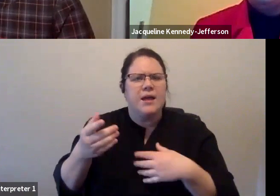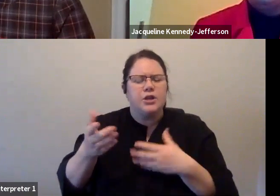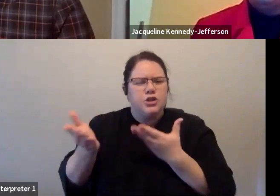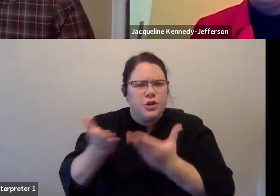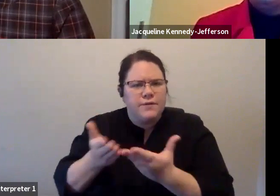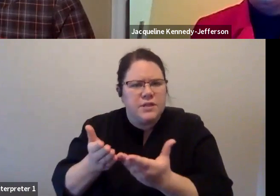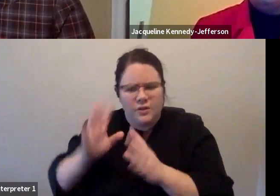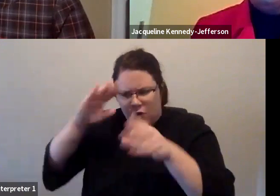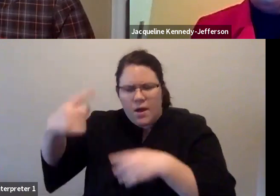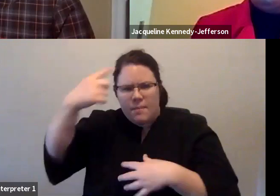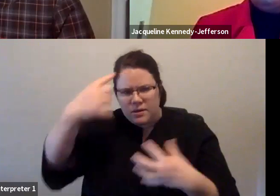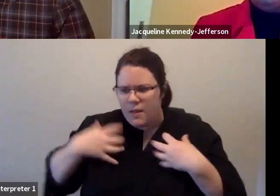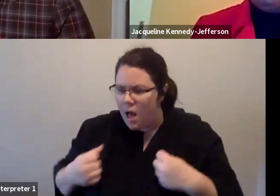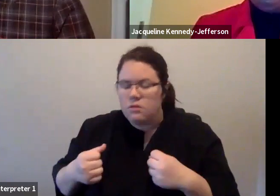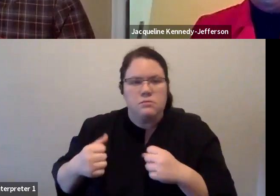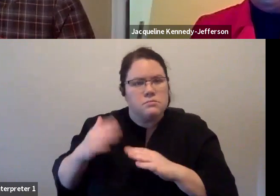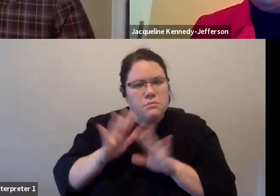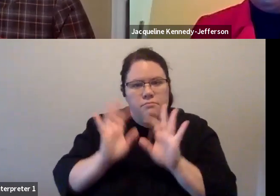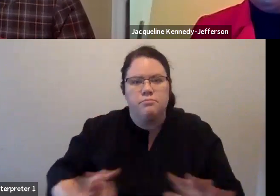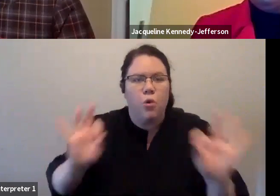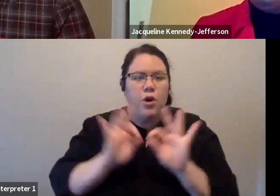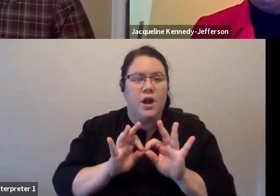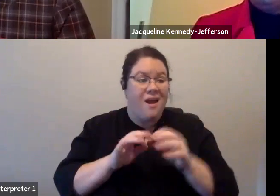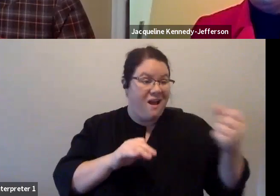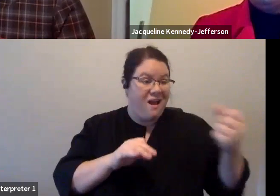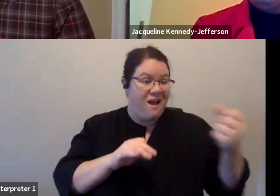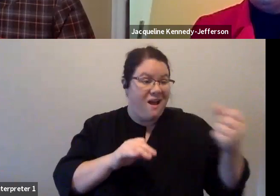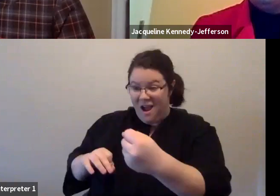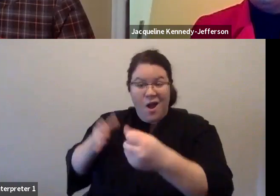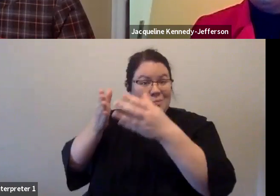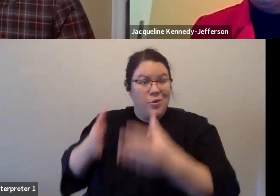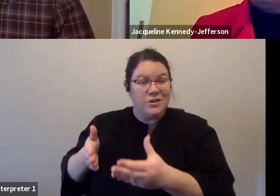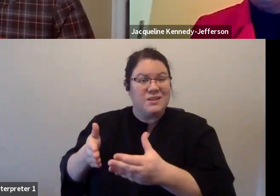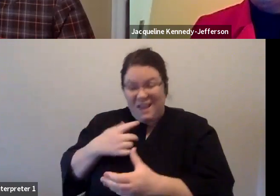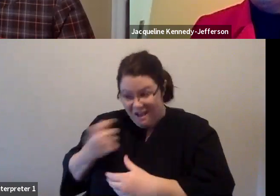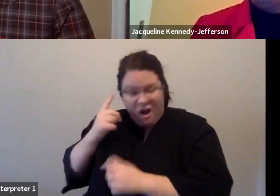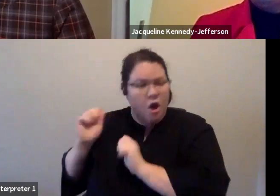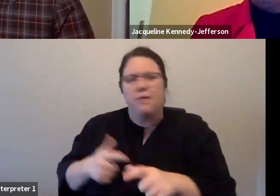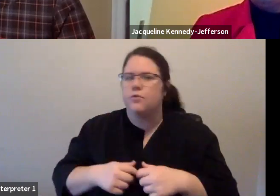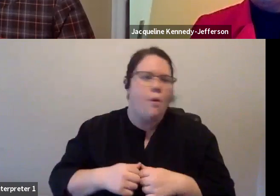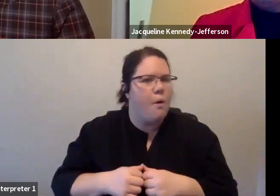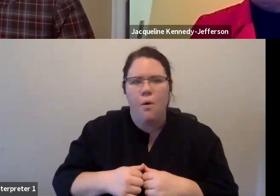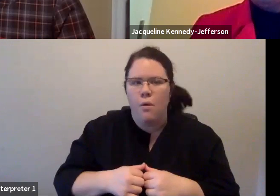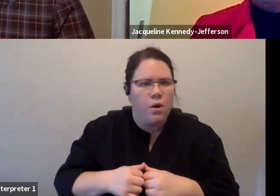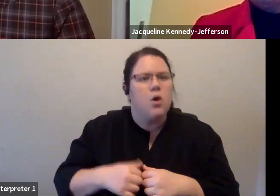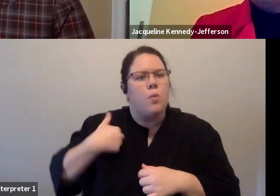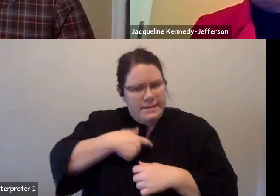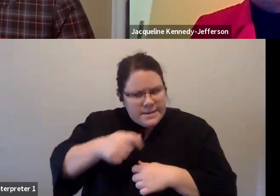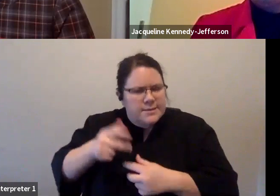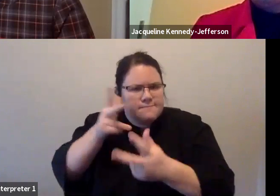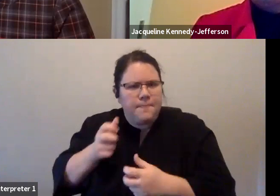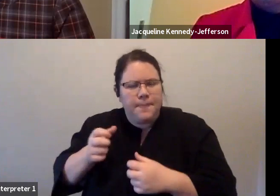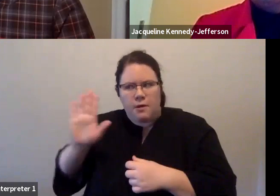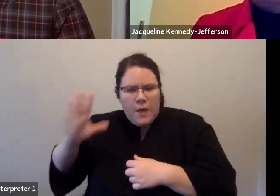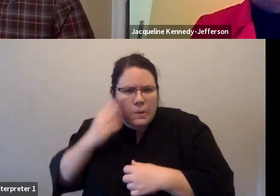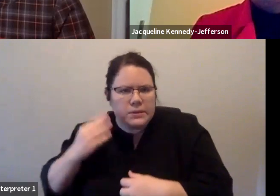paramount, right? Because one size does not fit all. And I think understanding where people are coming from and their lived